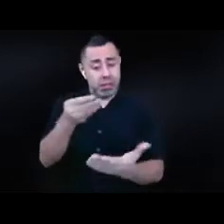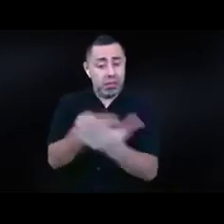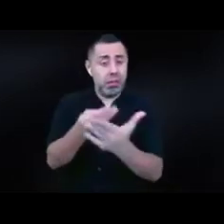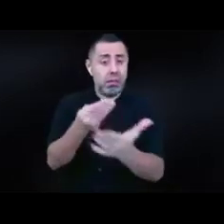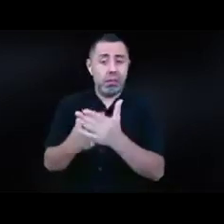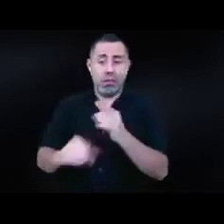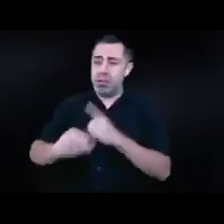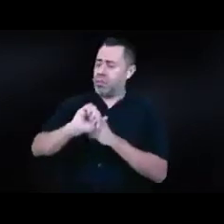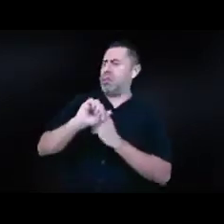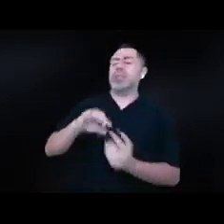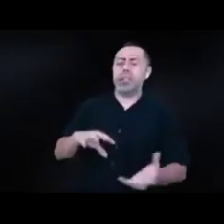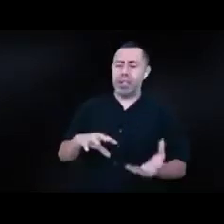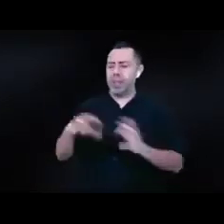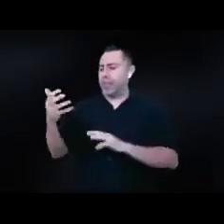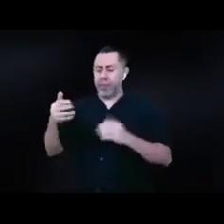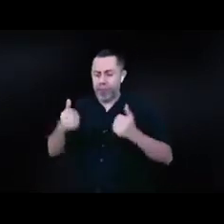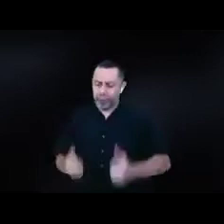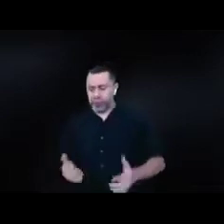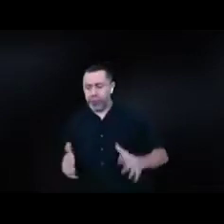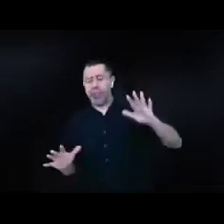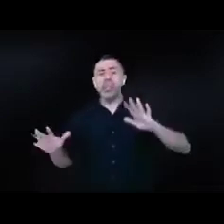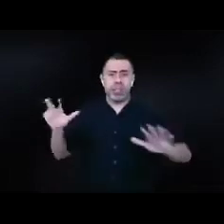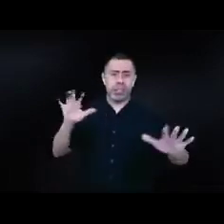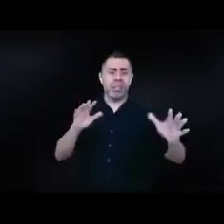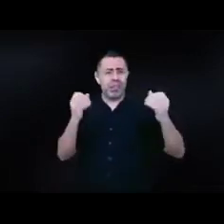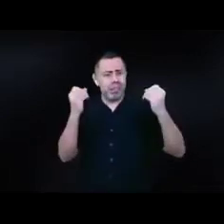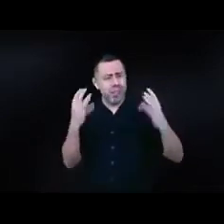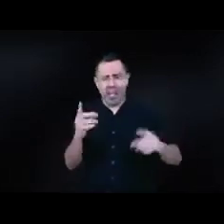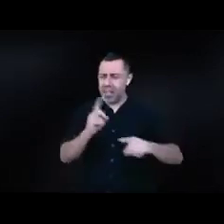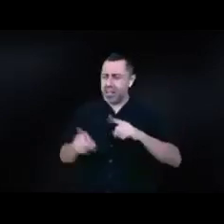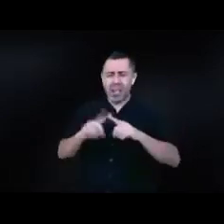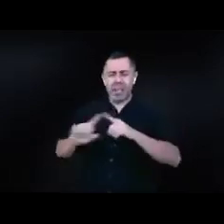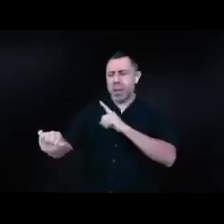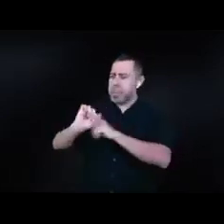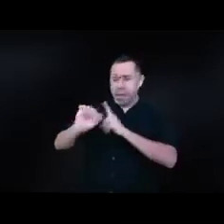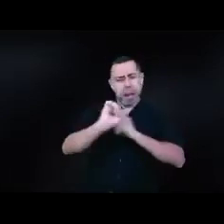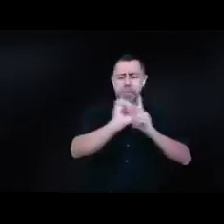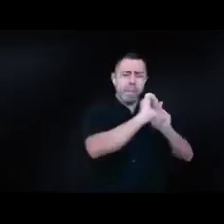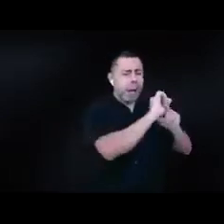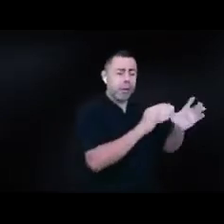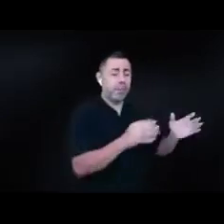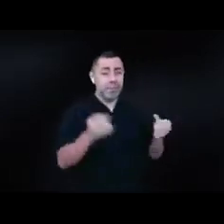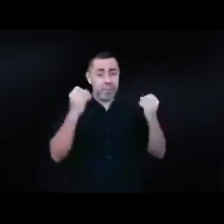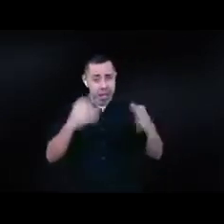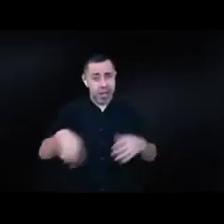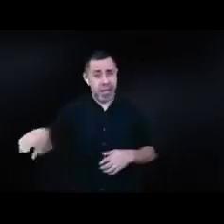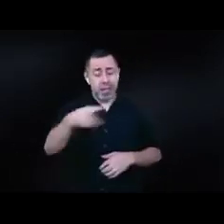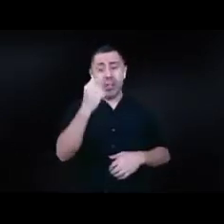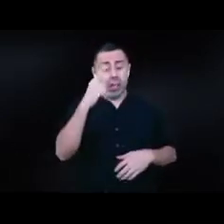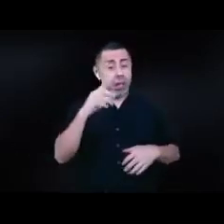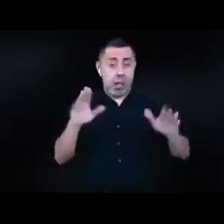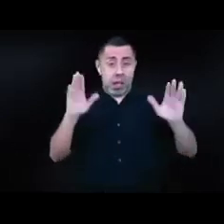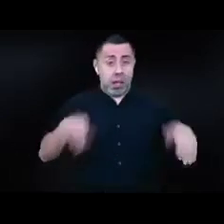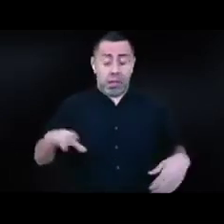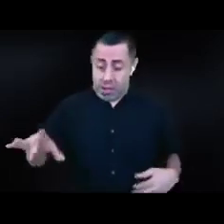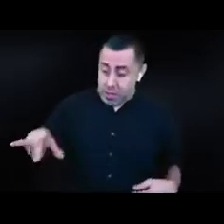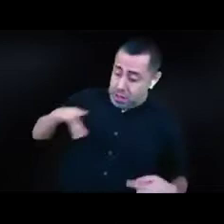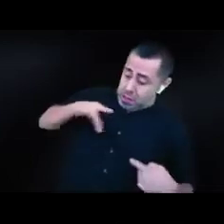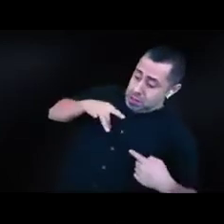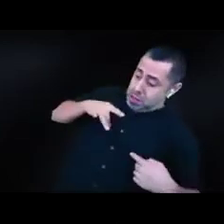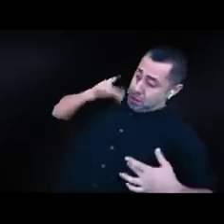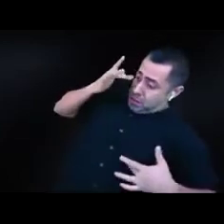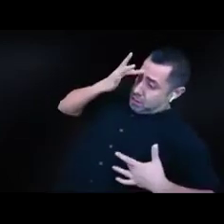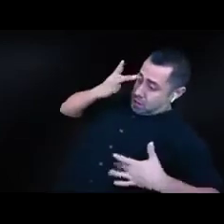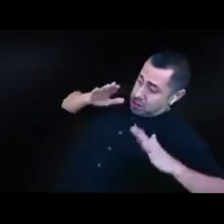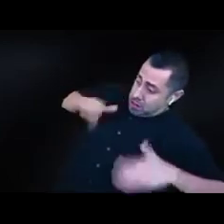many things, and every one of us are affected by it. Even if we don't end up diagnosed with it, we're being affected by it. So this goes